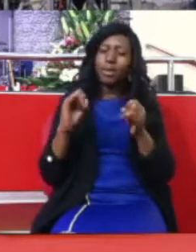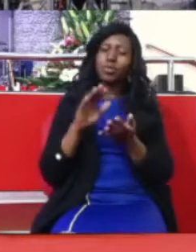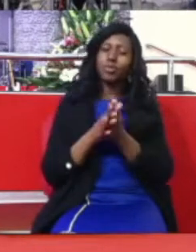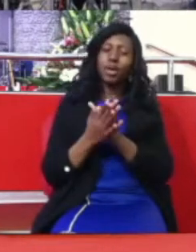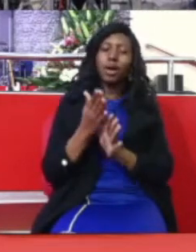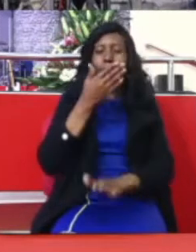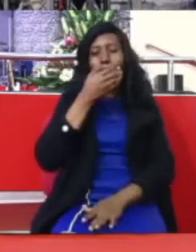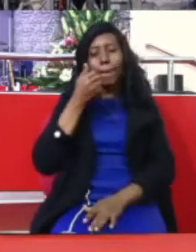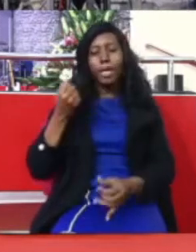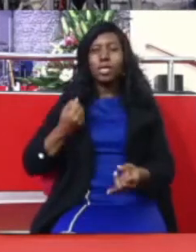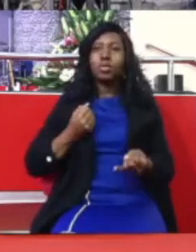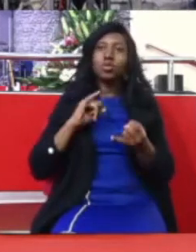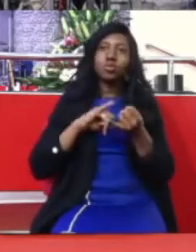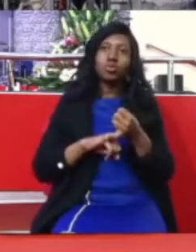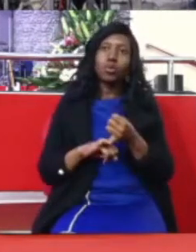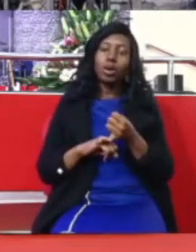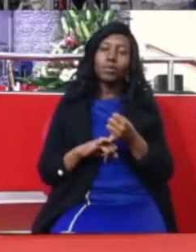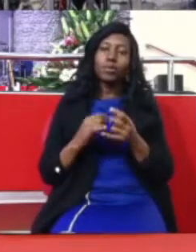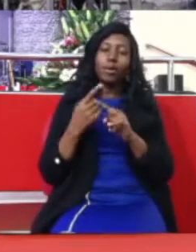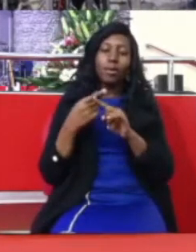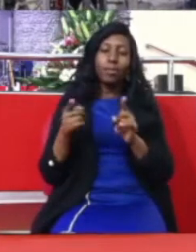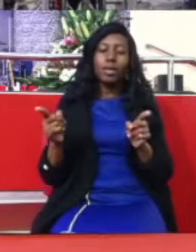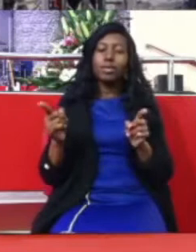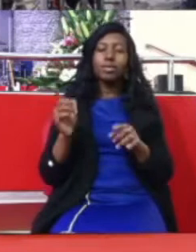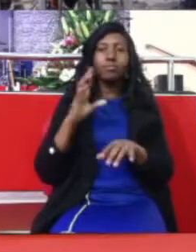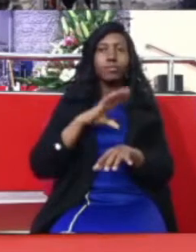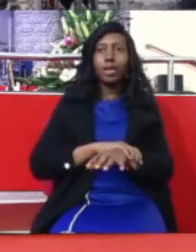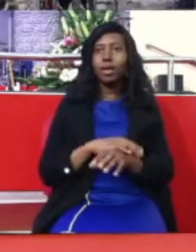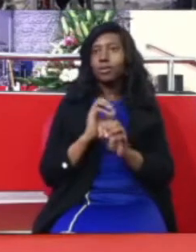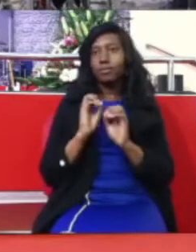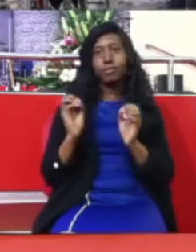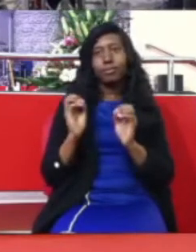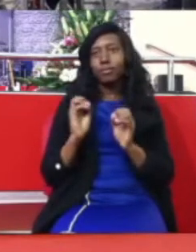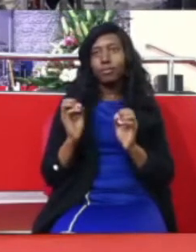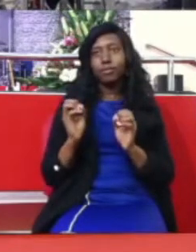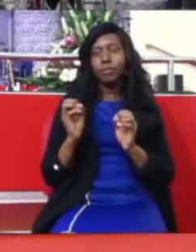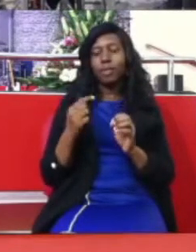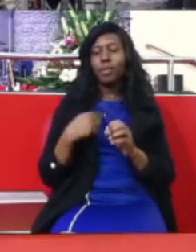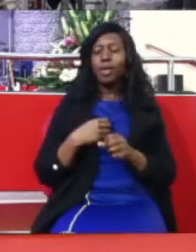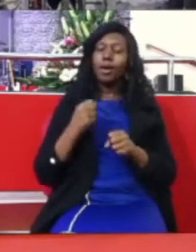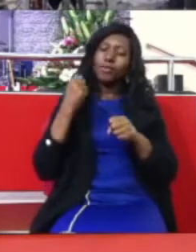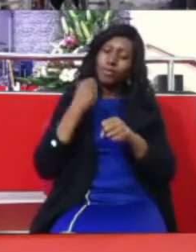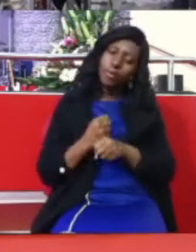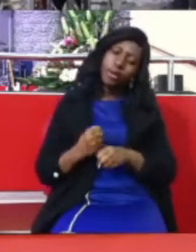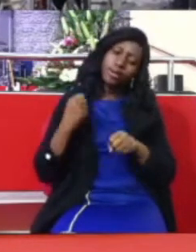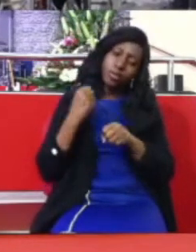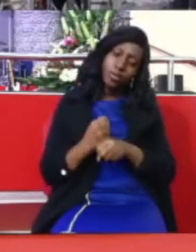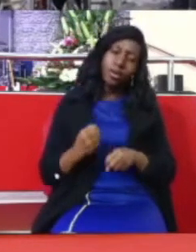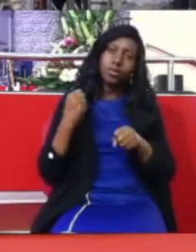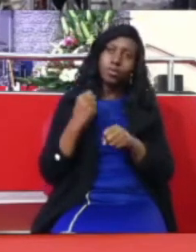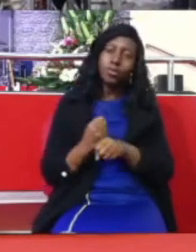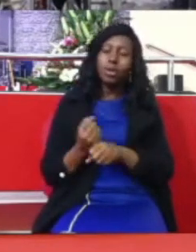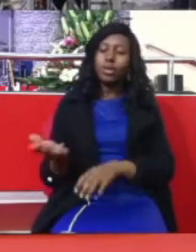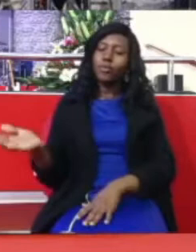I know how to be, but I have caught nothing. I have worked hard. I've even gone back to